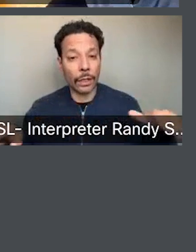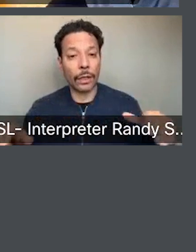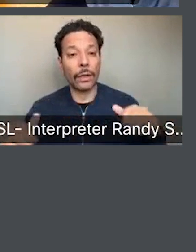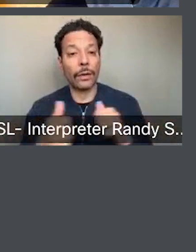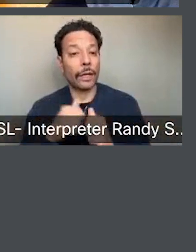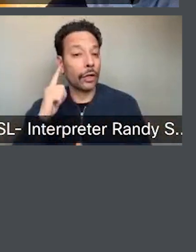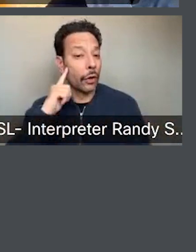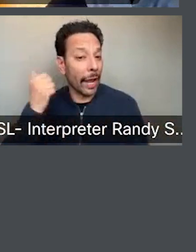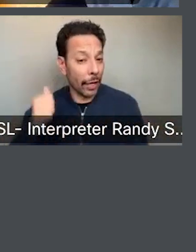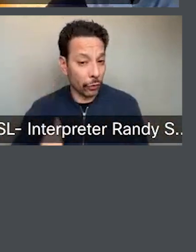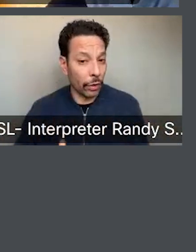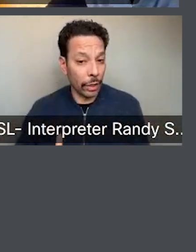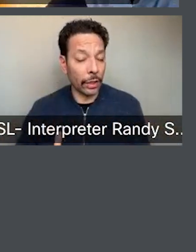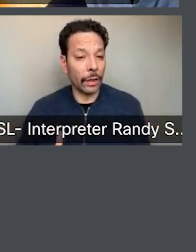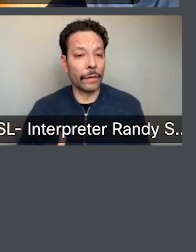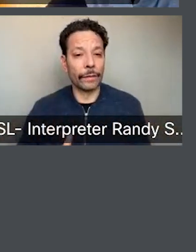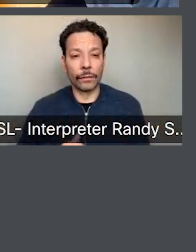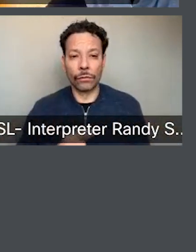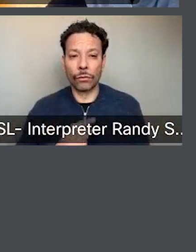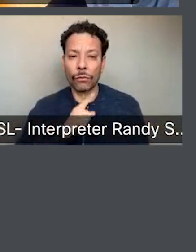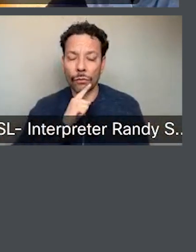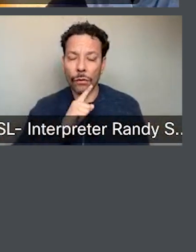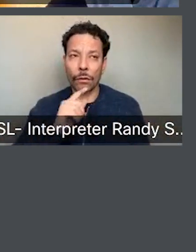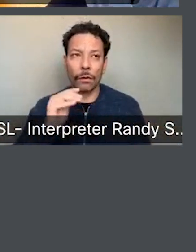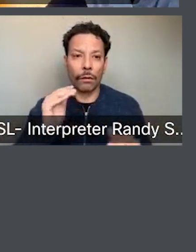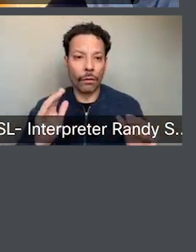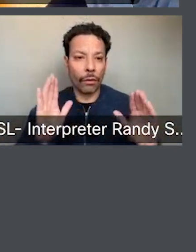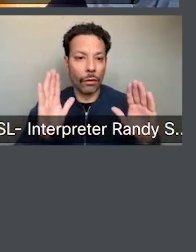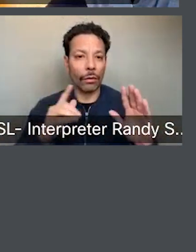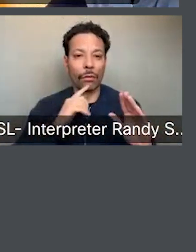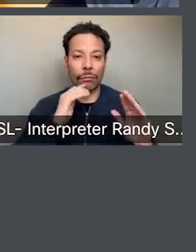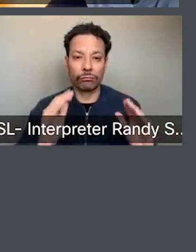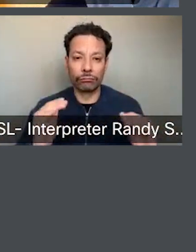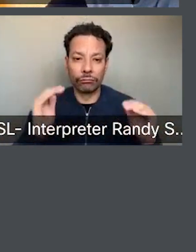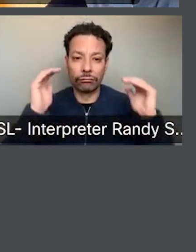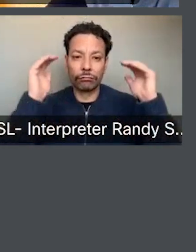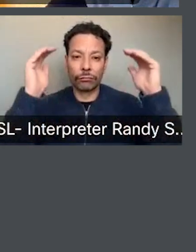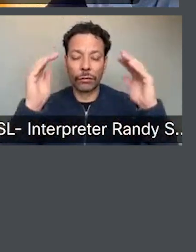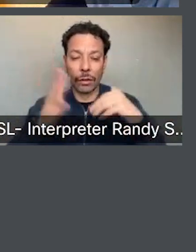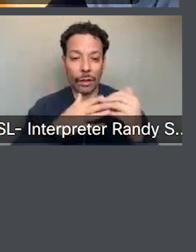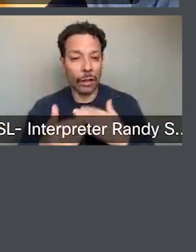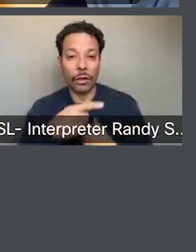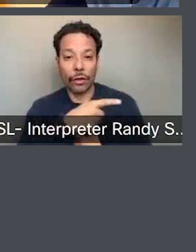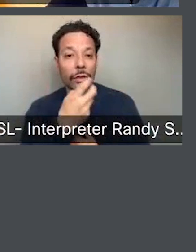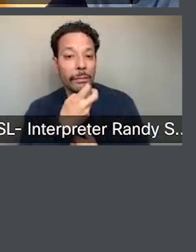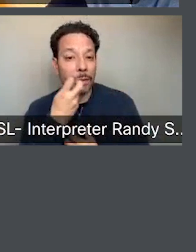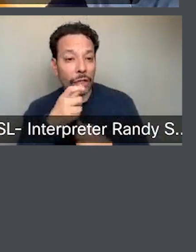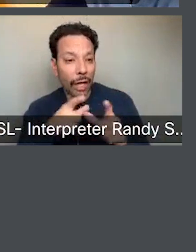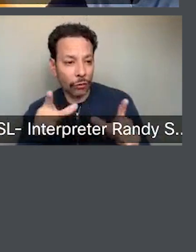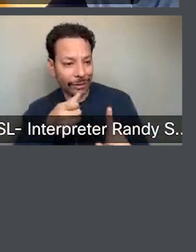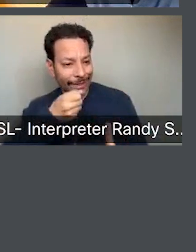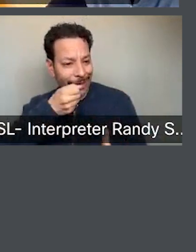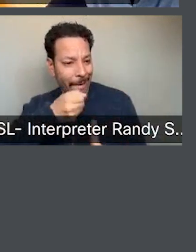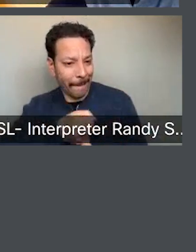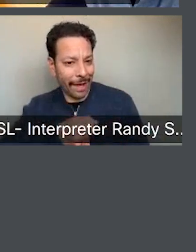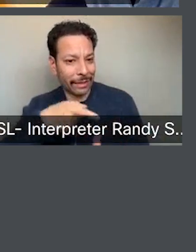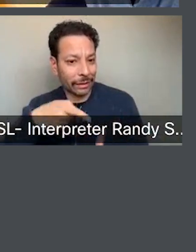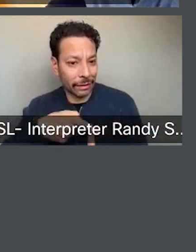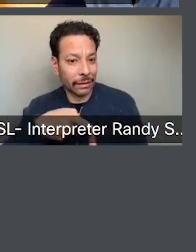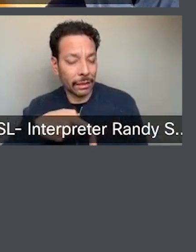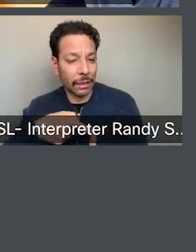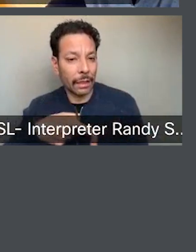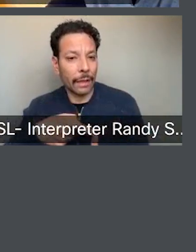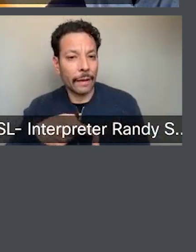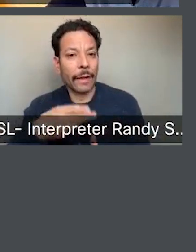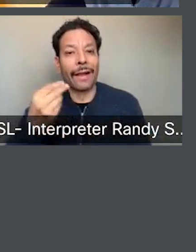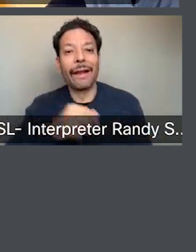unilateral hearing loss varied greatly as to whether or not their speech and language were impacted. And so have